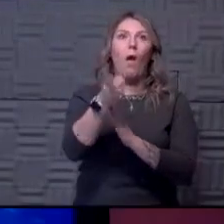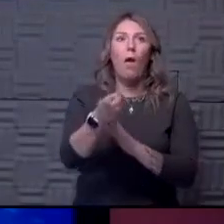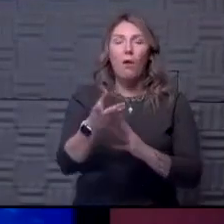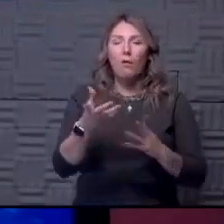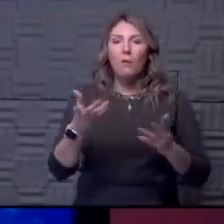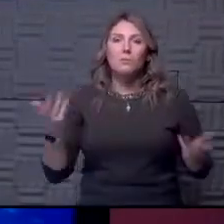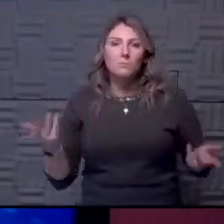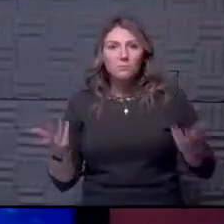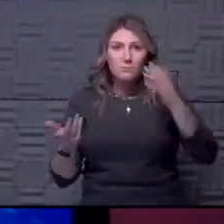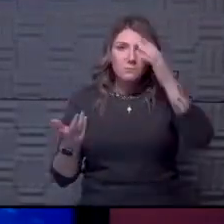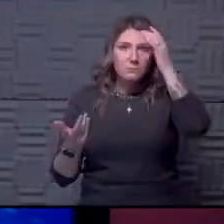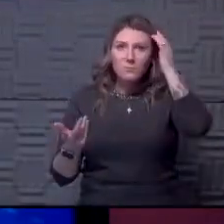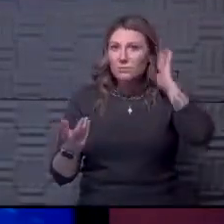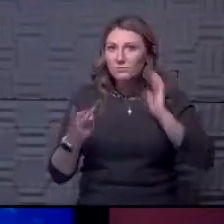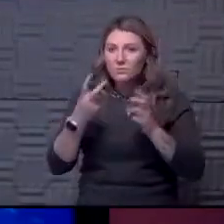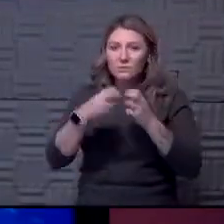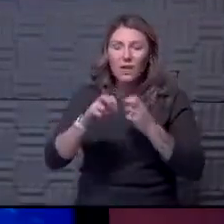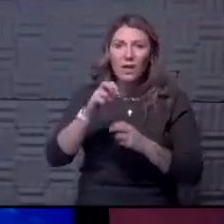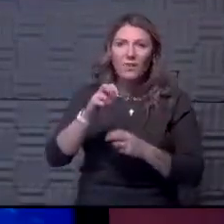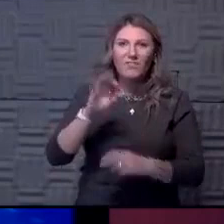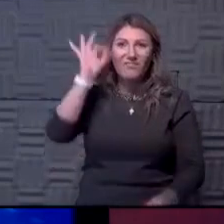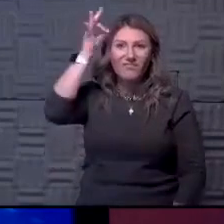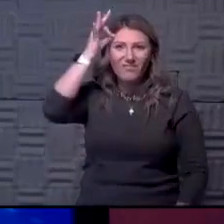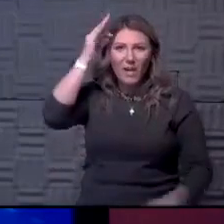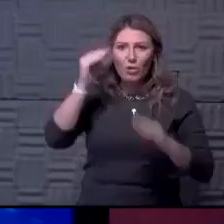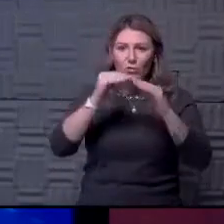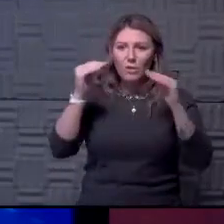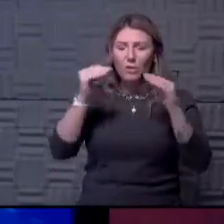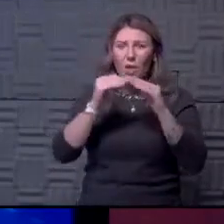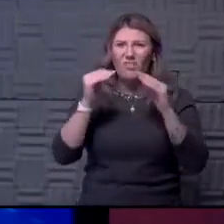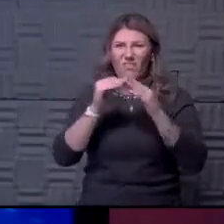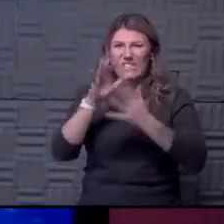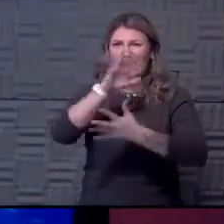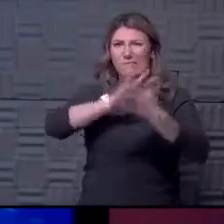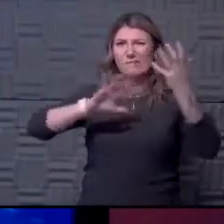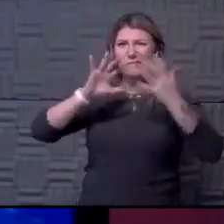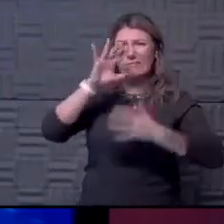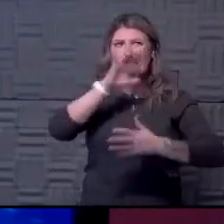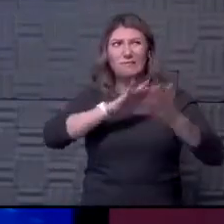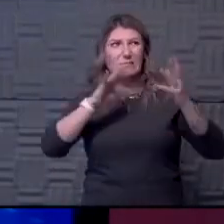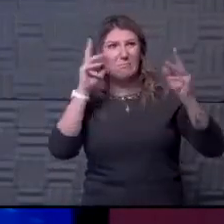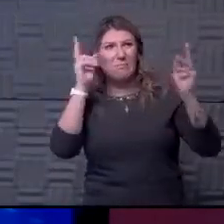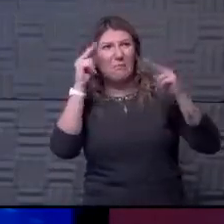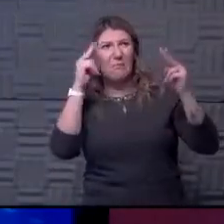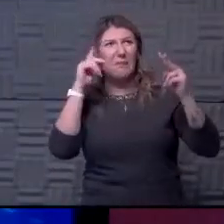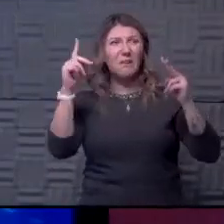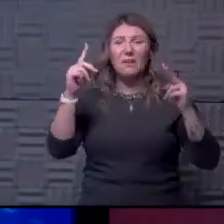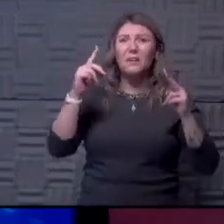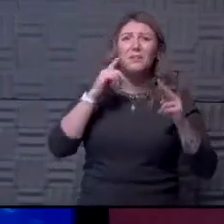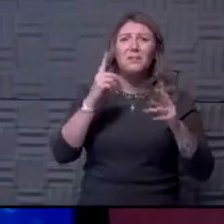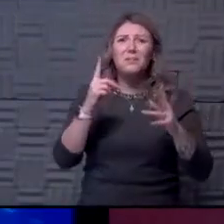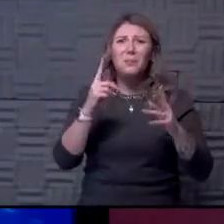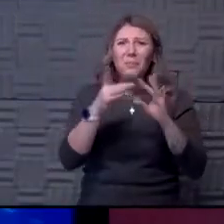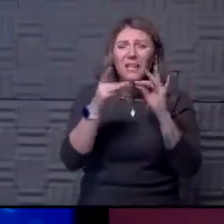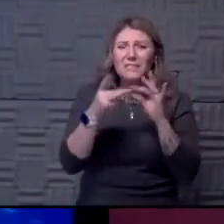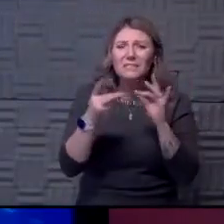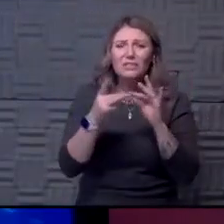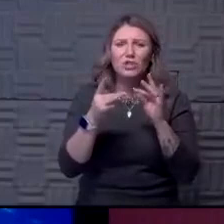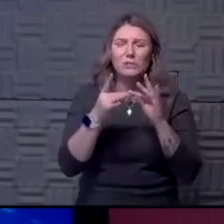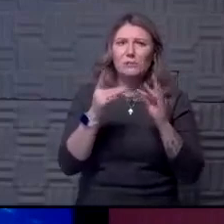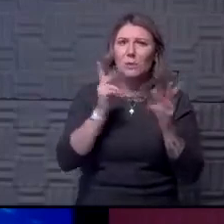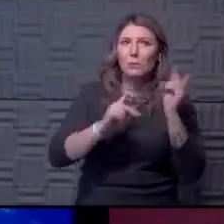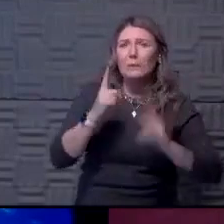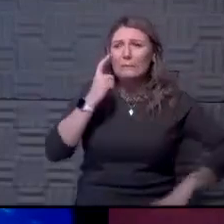because, even at the federal level, there was mixed messaging coming out. And I think that bred a little bit of suspicion, a little bit of mistrust.